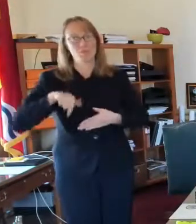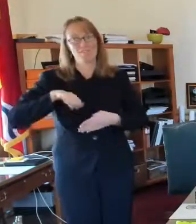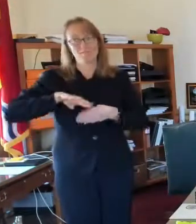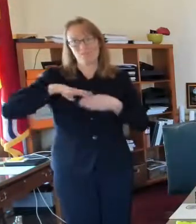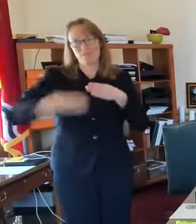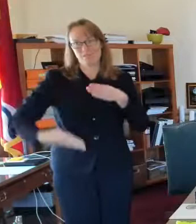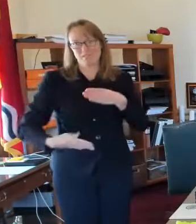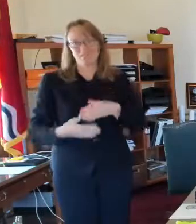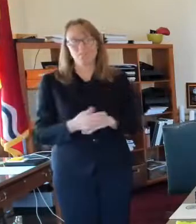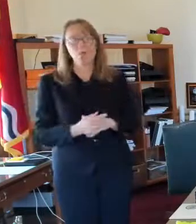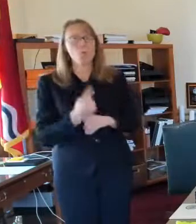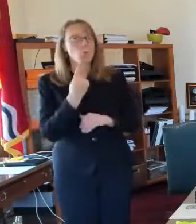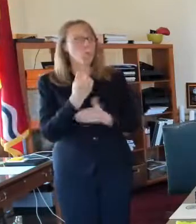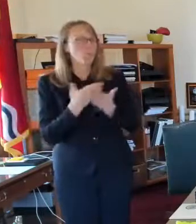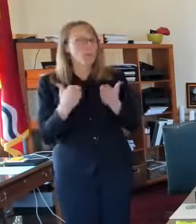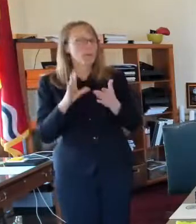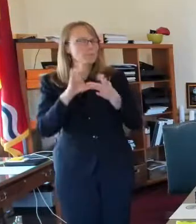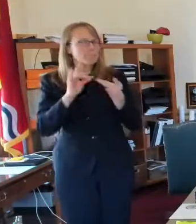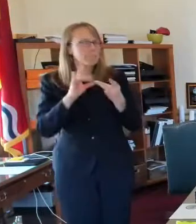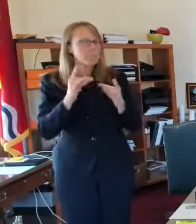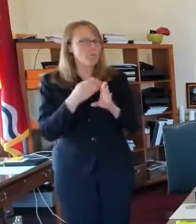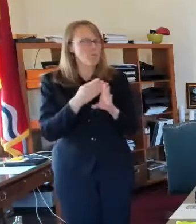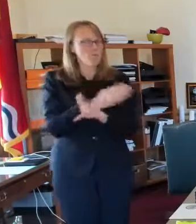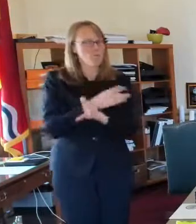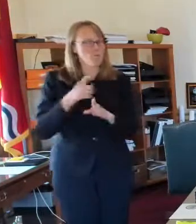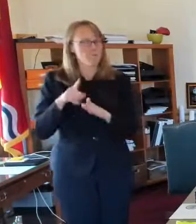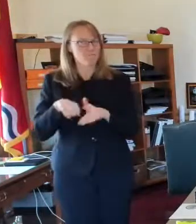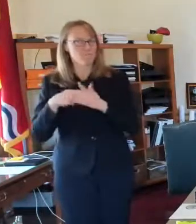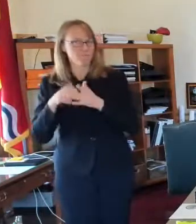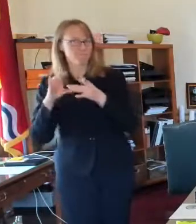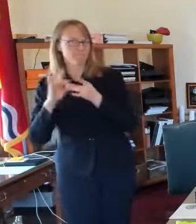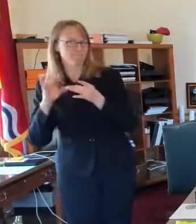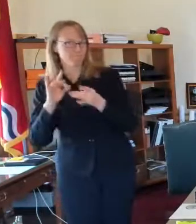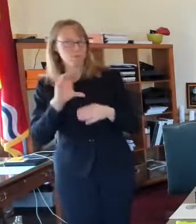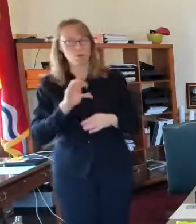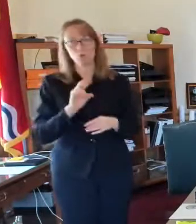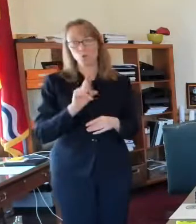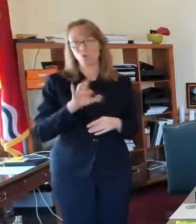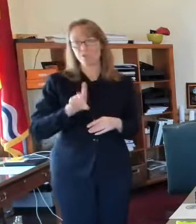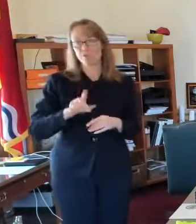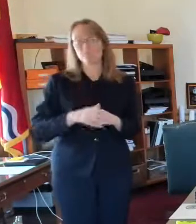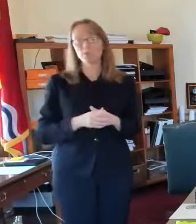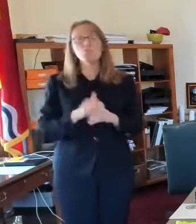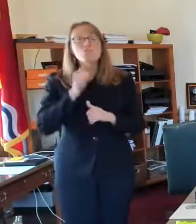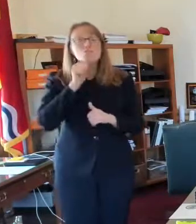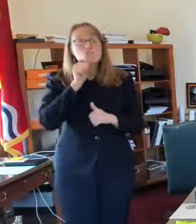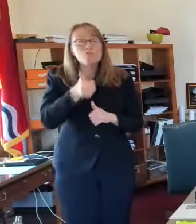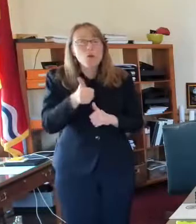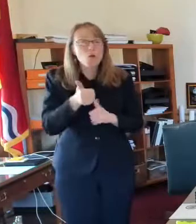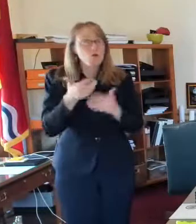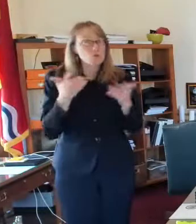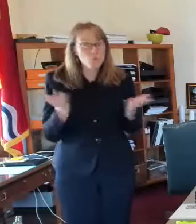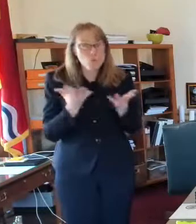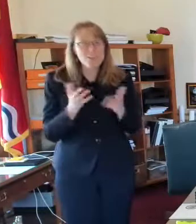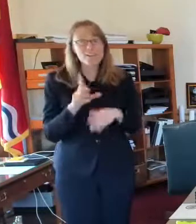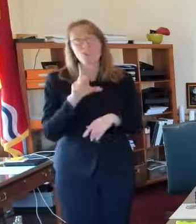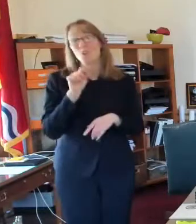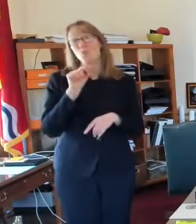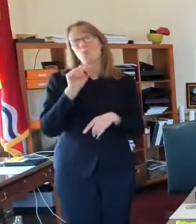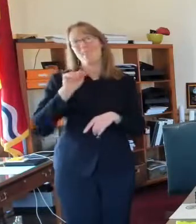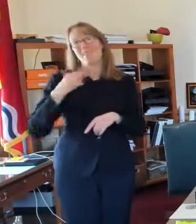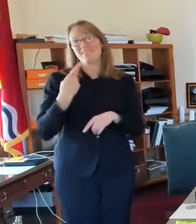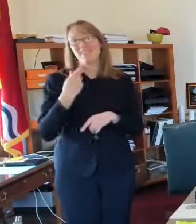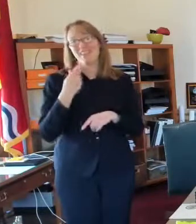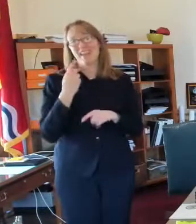attention before we talk about COVID, and that is that tomorrow is the 20th anniversary of Great Rivers